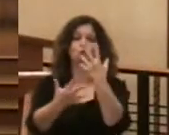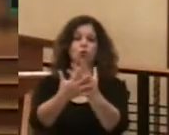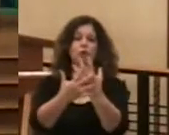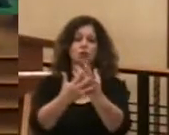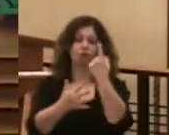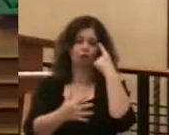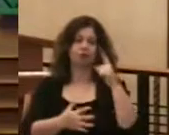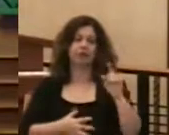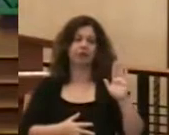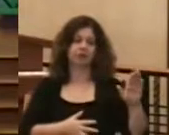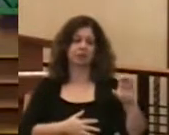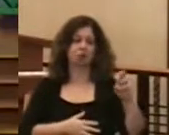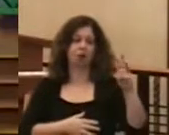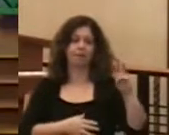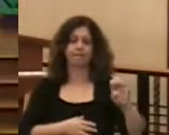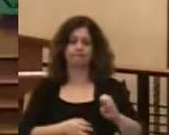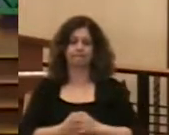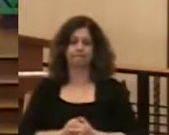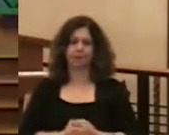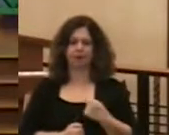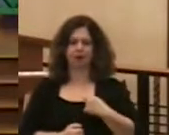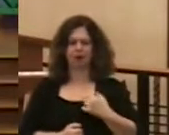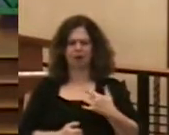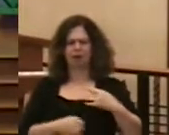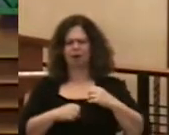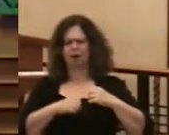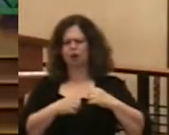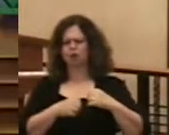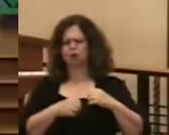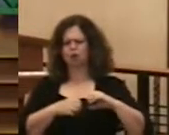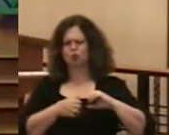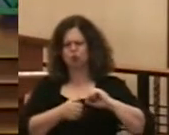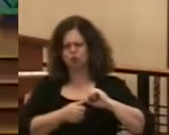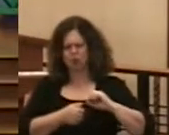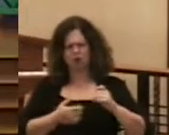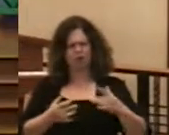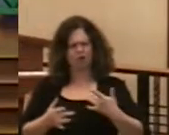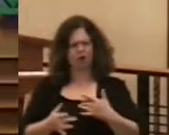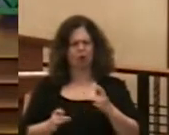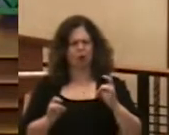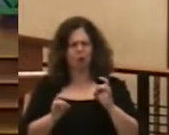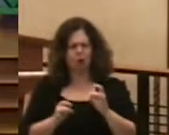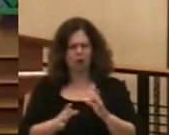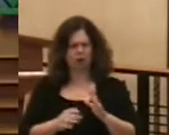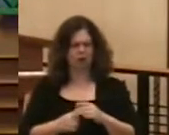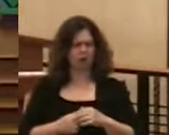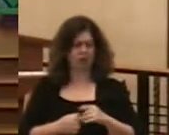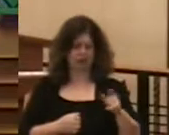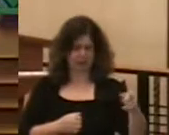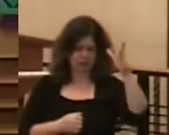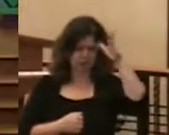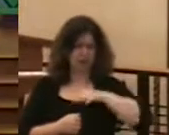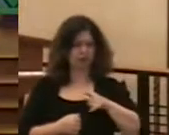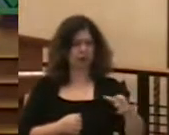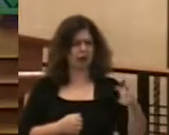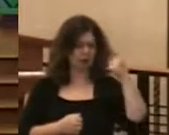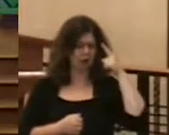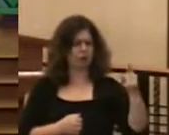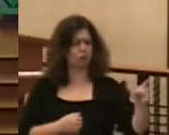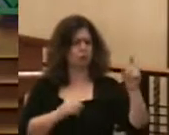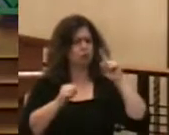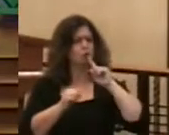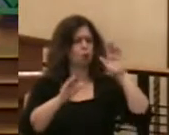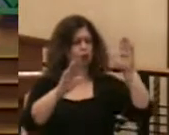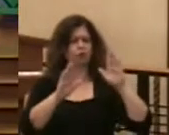crime. I was crushed that this man whom I had put on a pedestal could have betrayed his